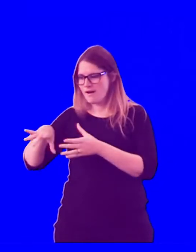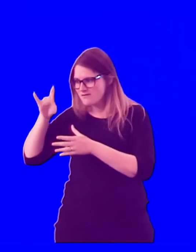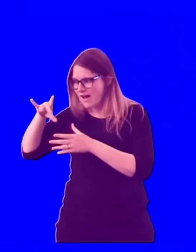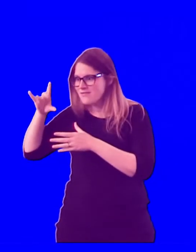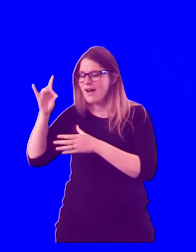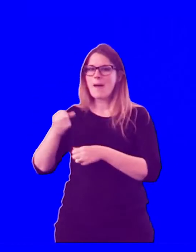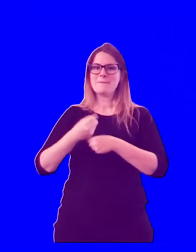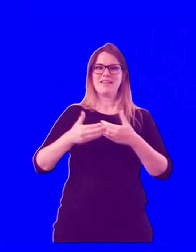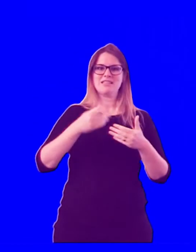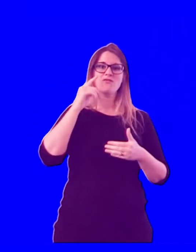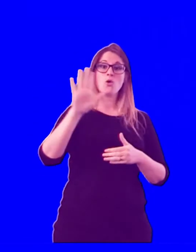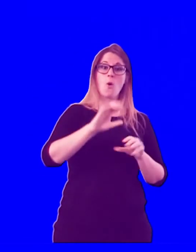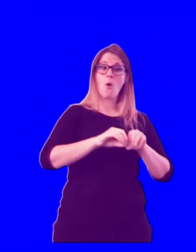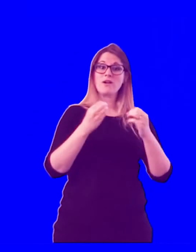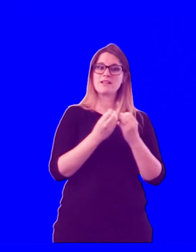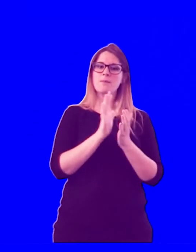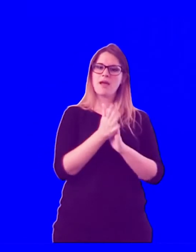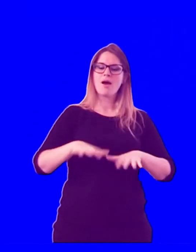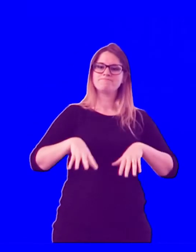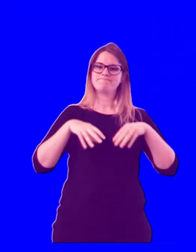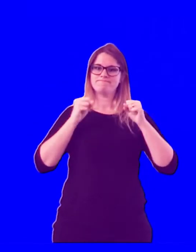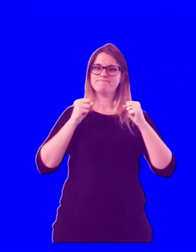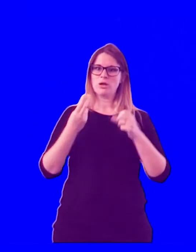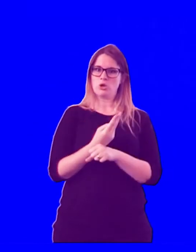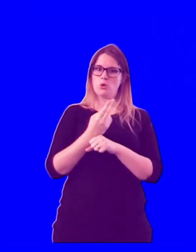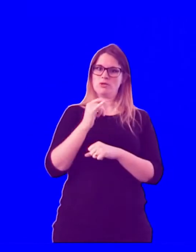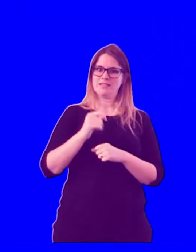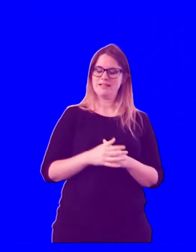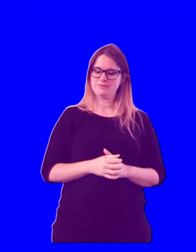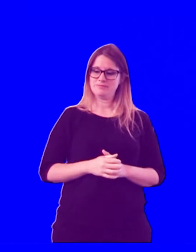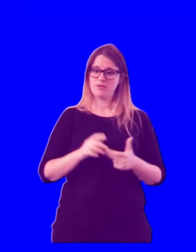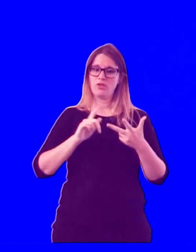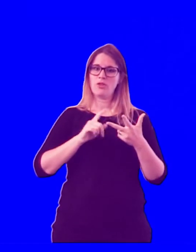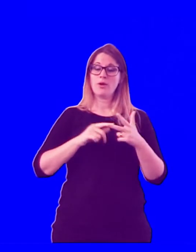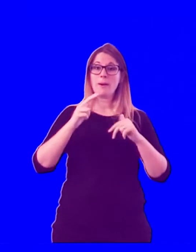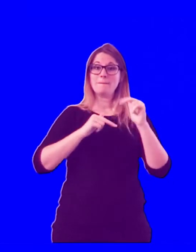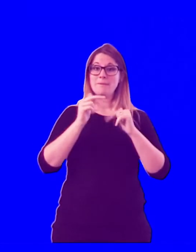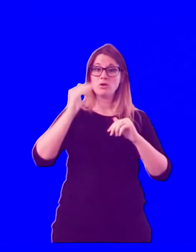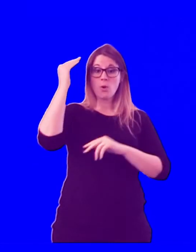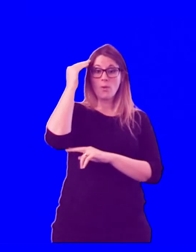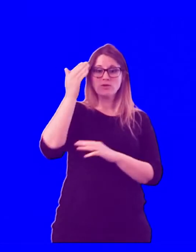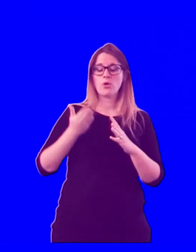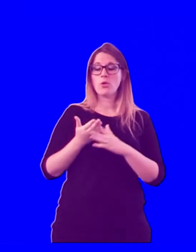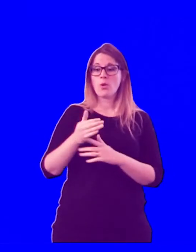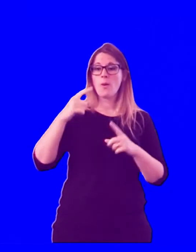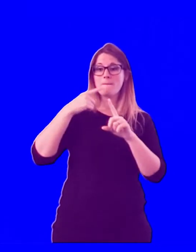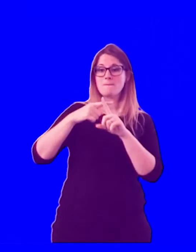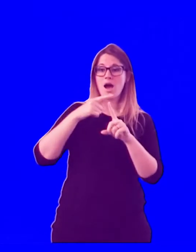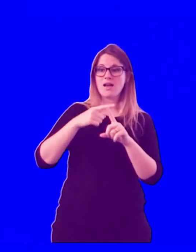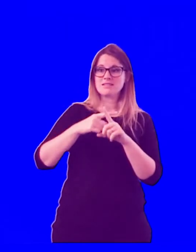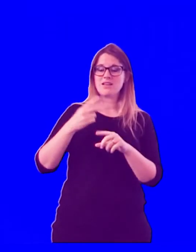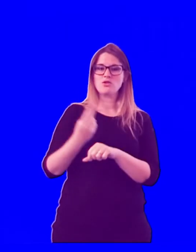easy for your organizations to adopt and use. The third goal, building awareness through a positive end